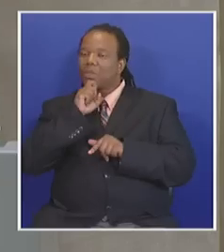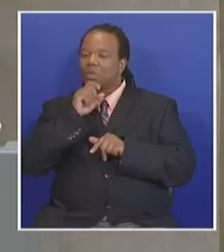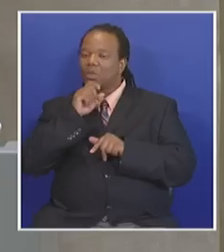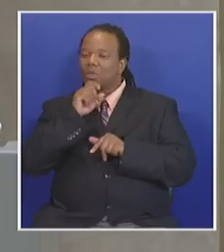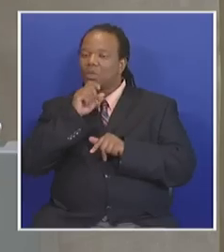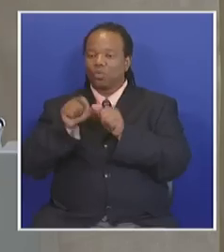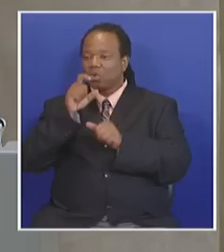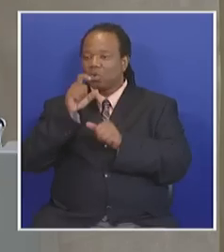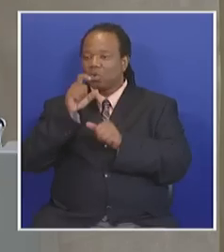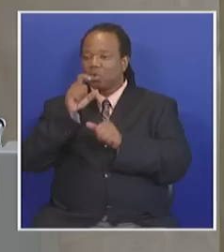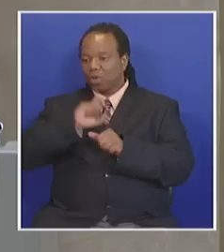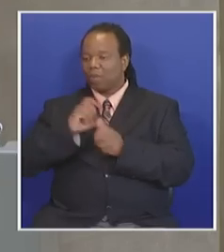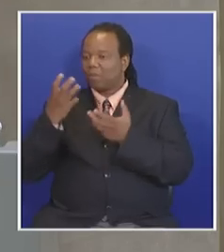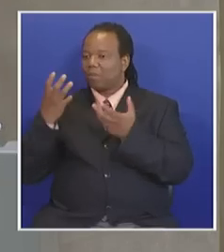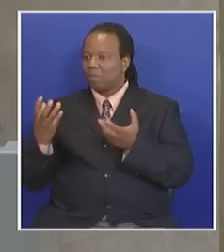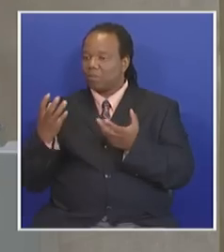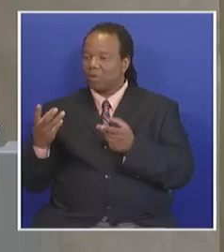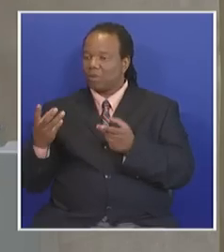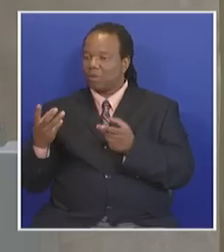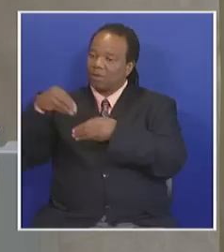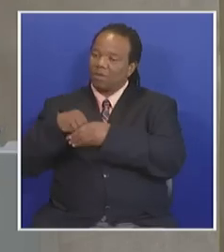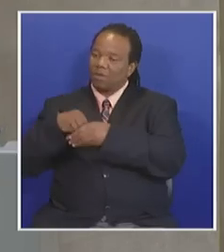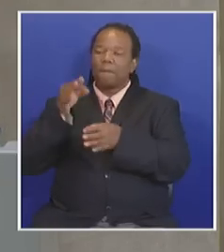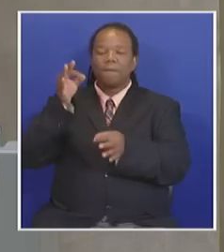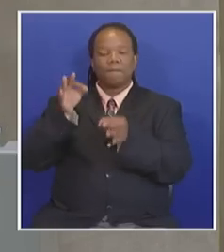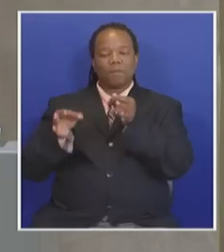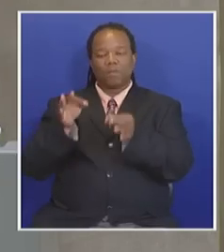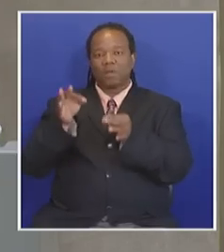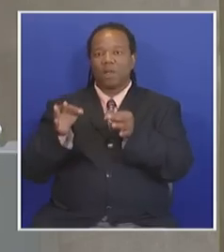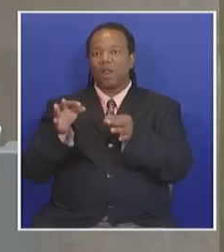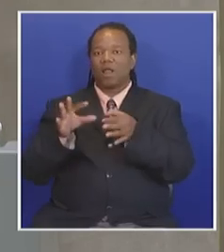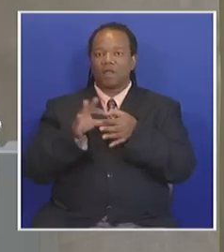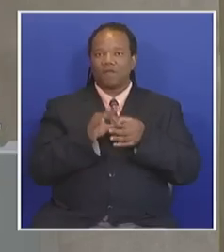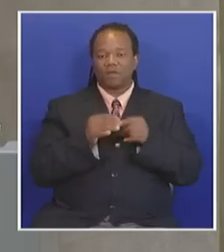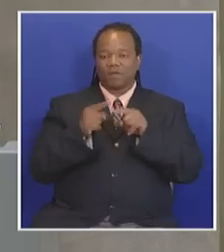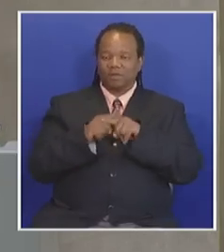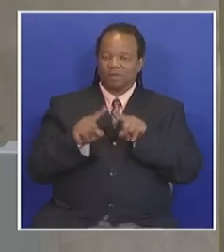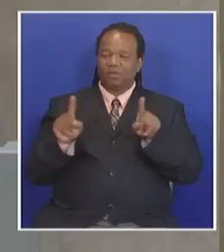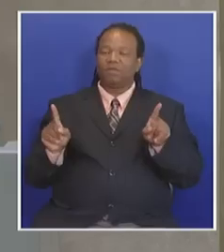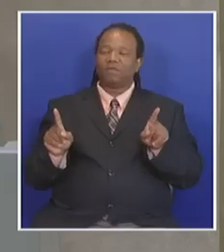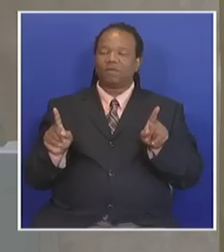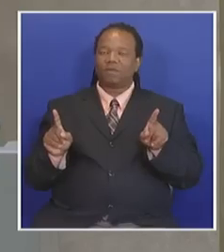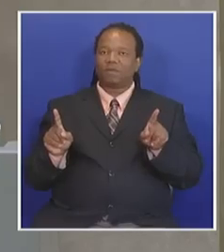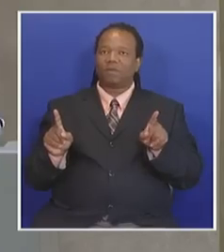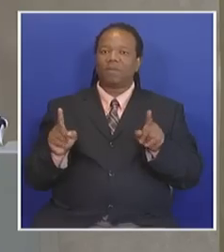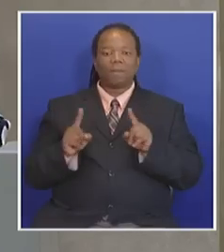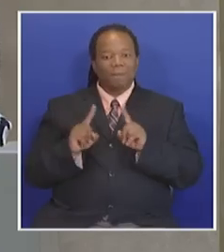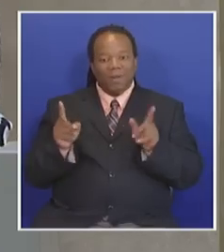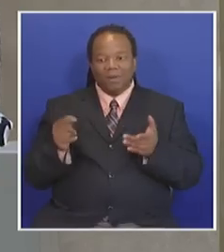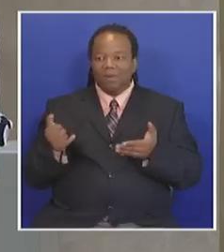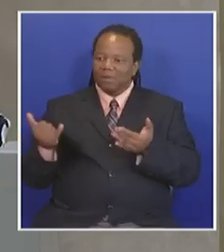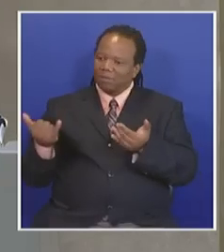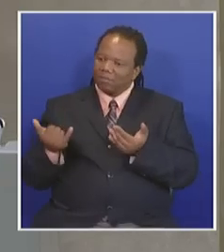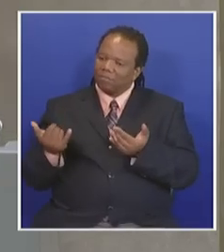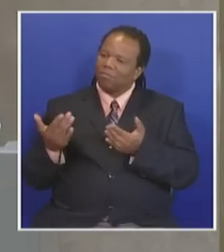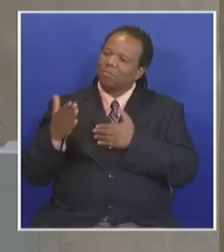and even political affiliations, is what sets us apart and divides us as a collective nation, I am